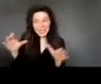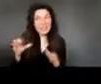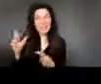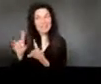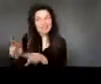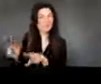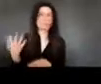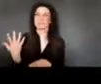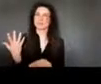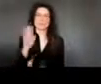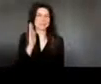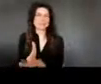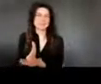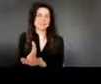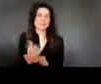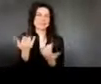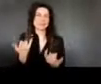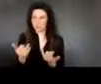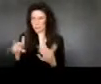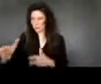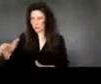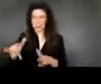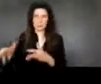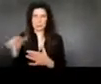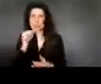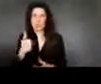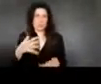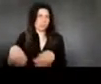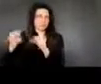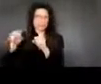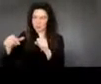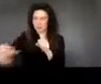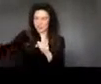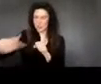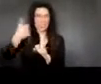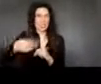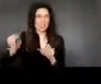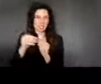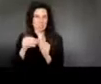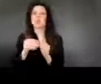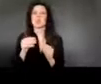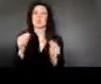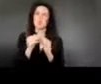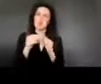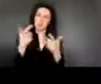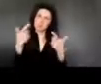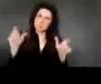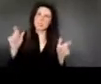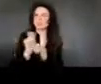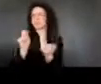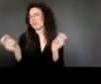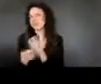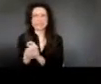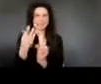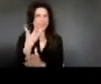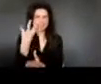are not going there anymore. There's nothing there. So again, a bigger break happened this time around. So I think when I look